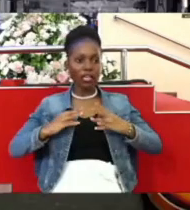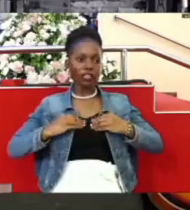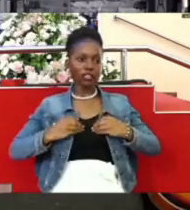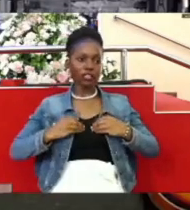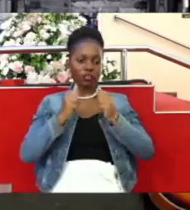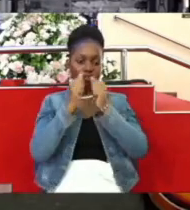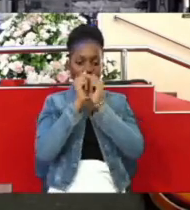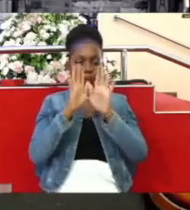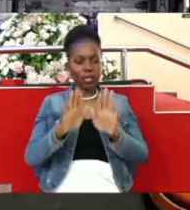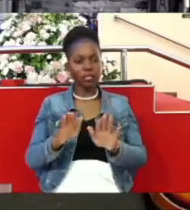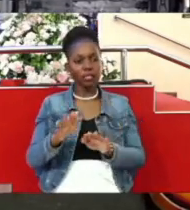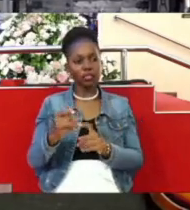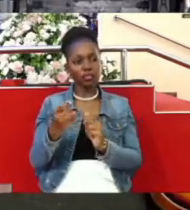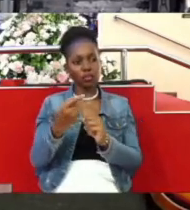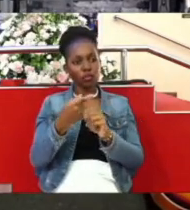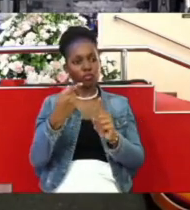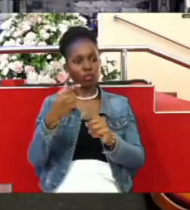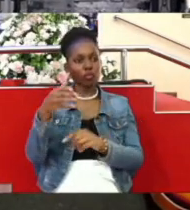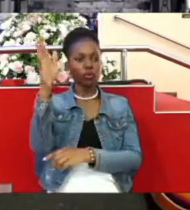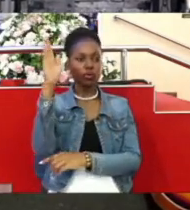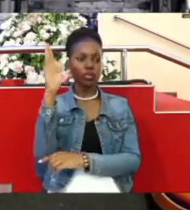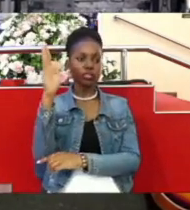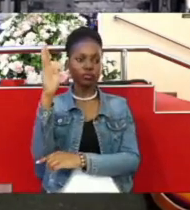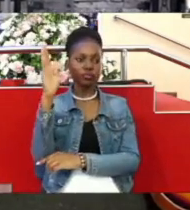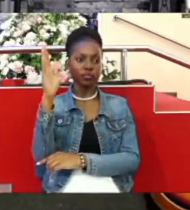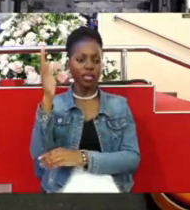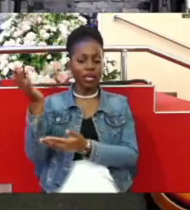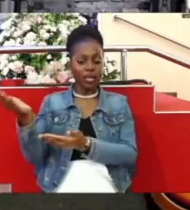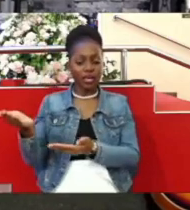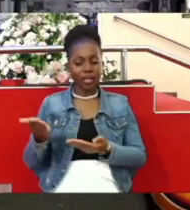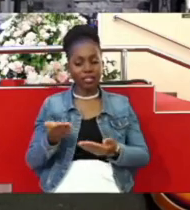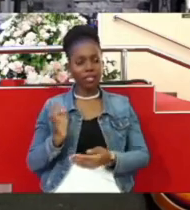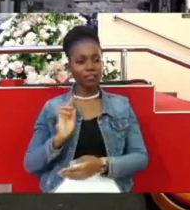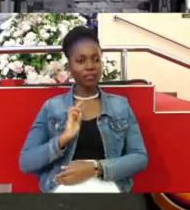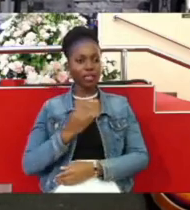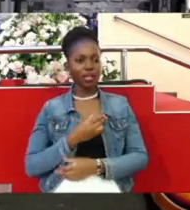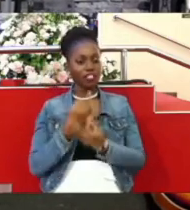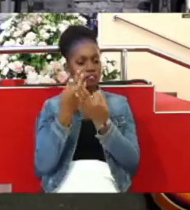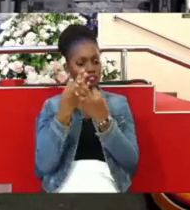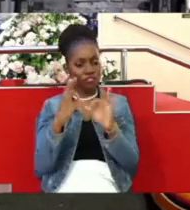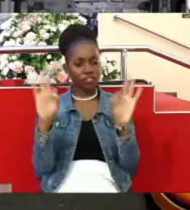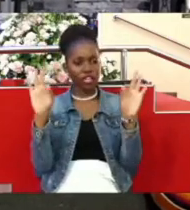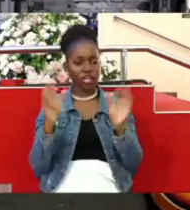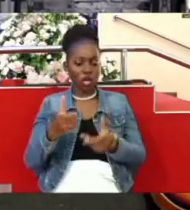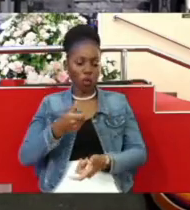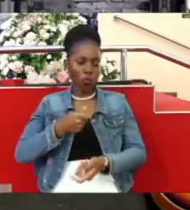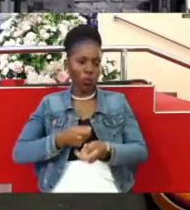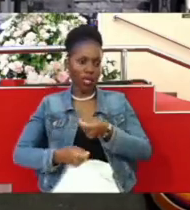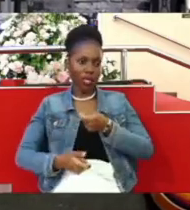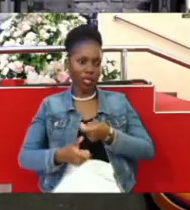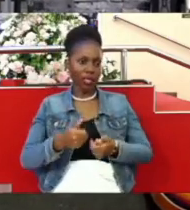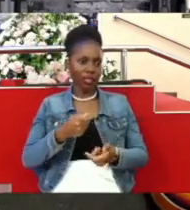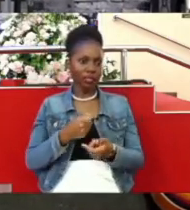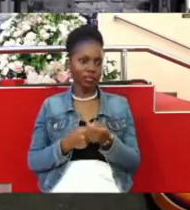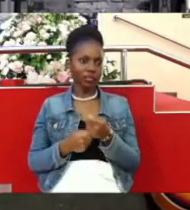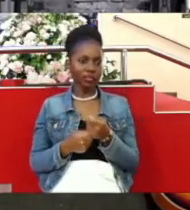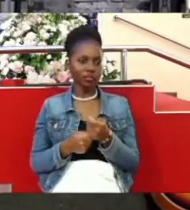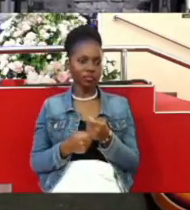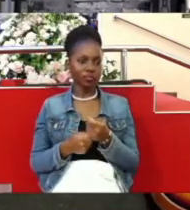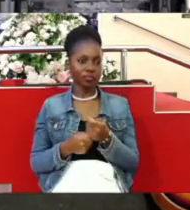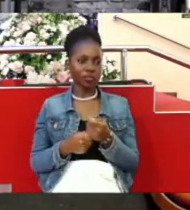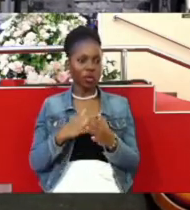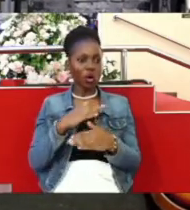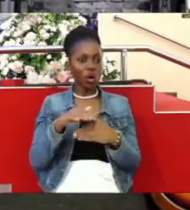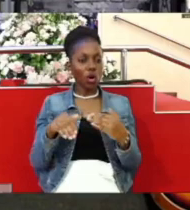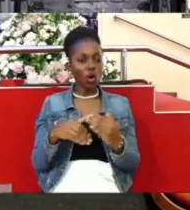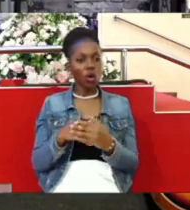has given us sometimes a free well. Pengine ametupatia tu kisima tu cha bure. All that is required is for you to go